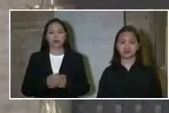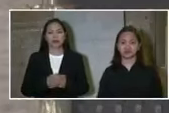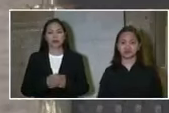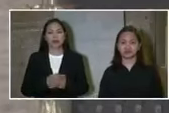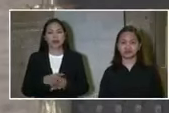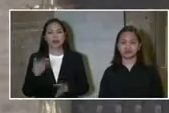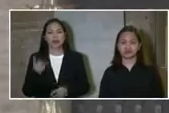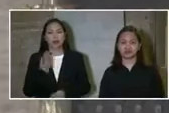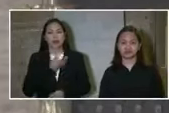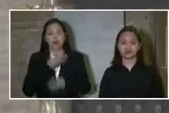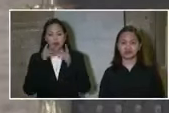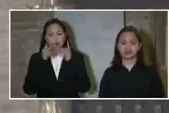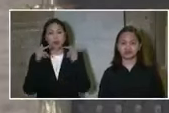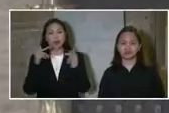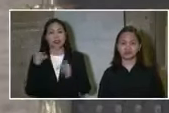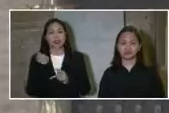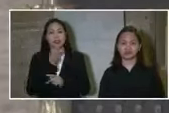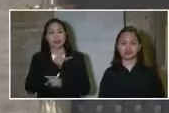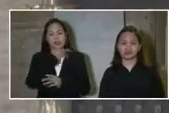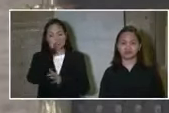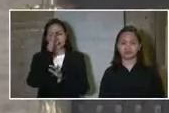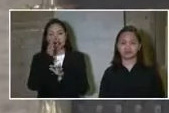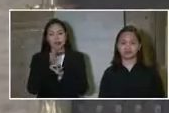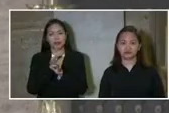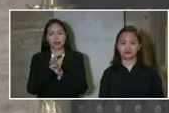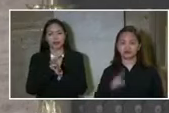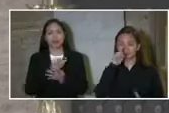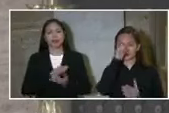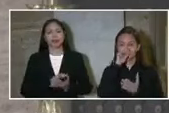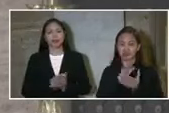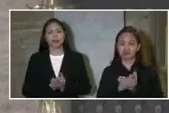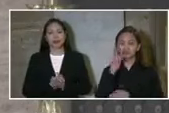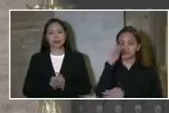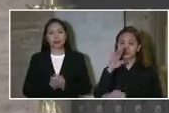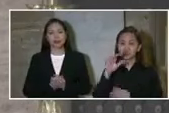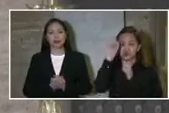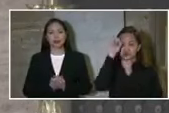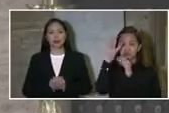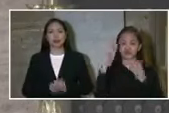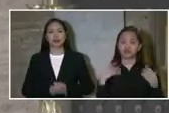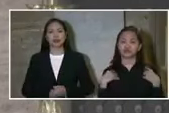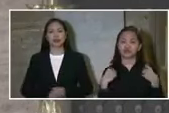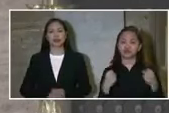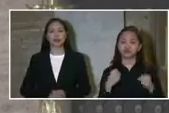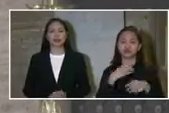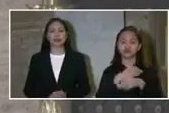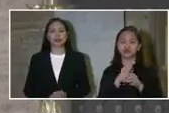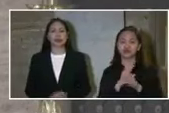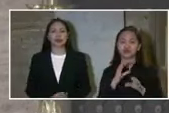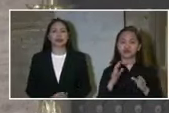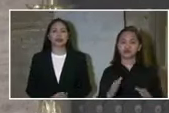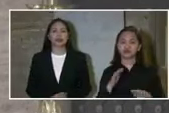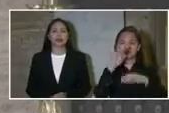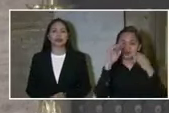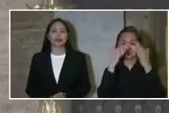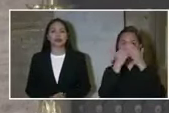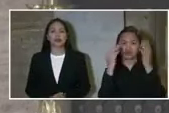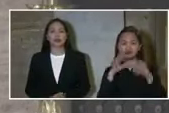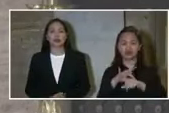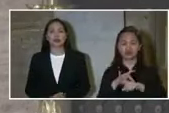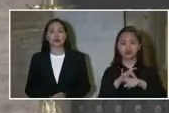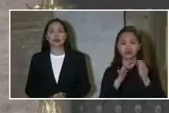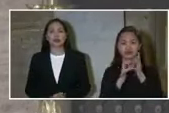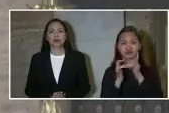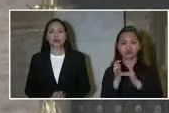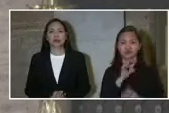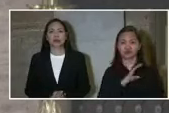Let us profess our faith. I believe in God, the Father, Almighty, Creator of heaven and earth, and